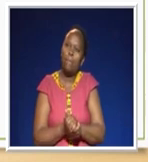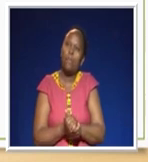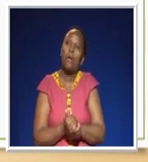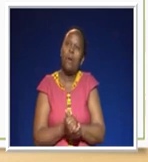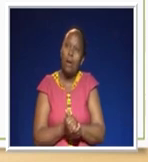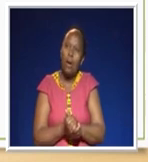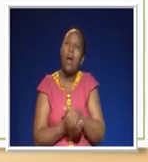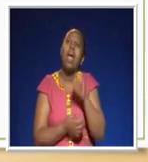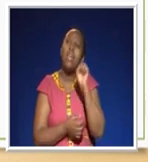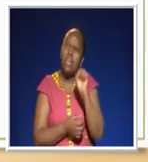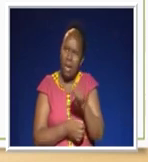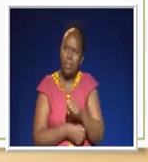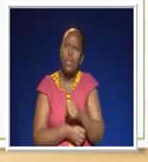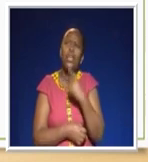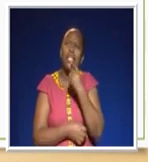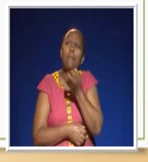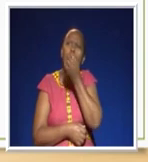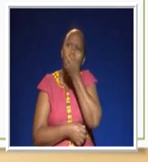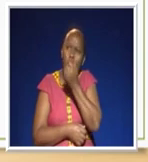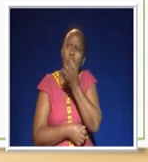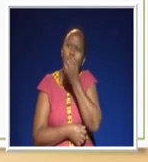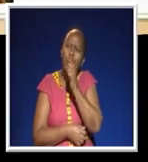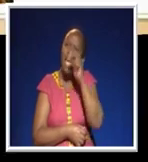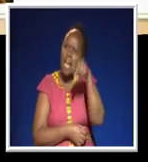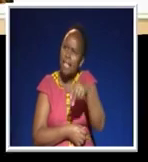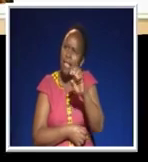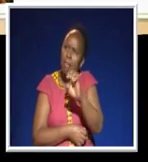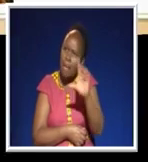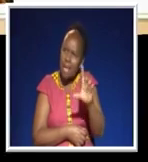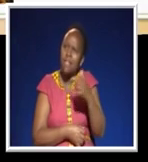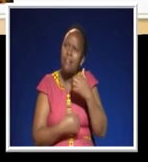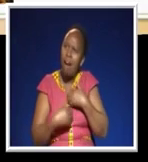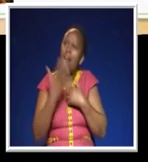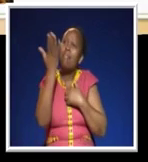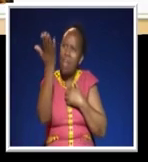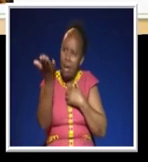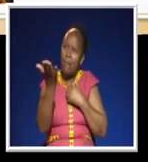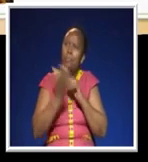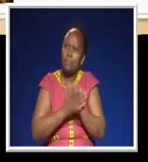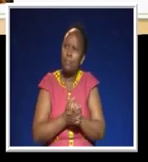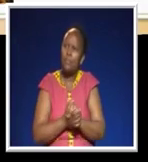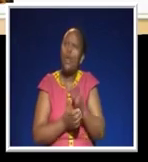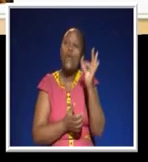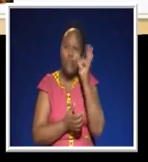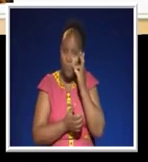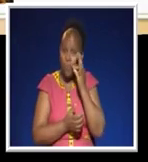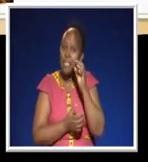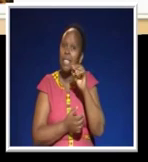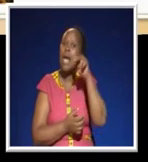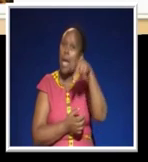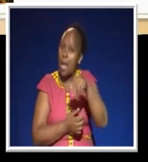Oh, we can see some orange peels. Ah, orange peels are the fruit peels.